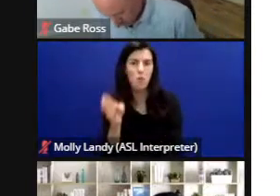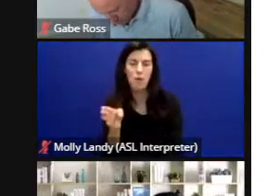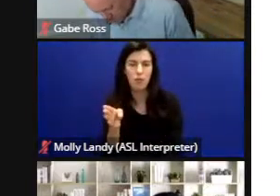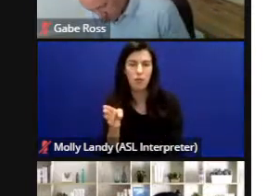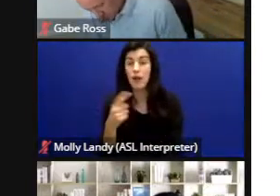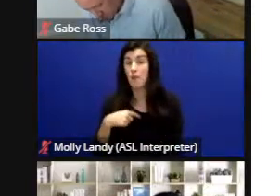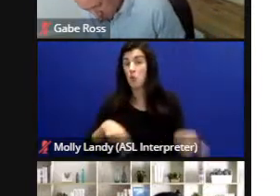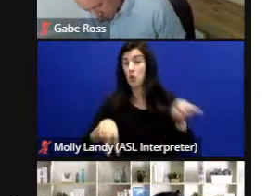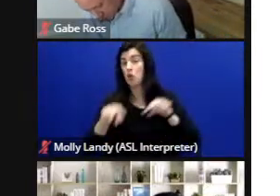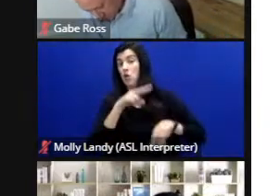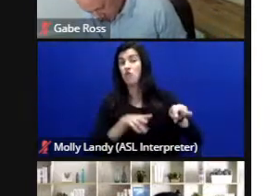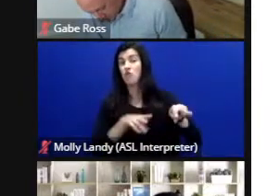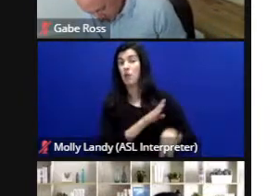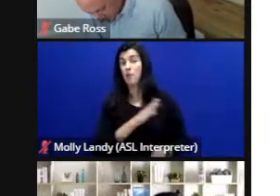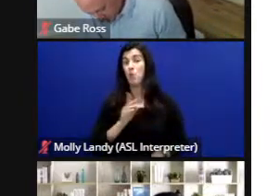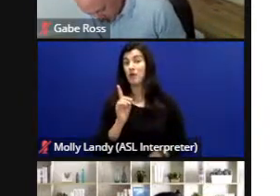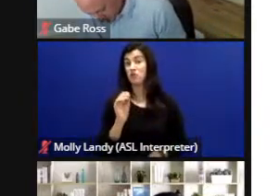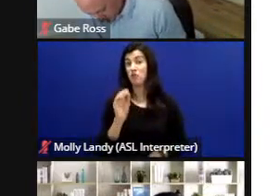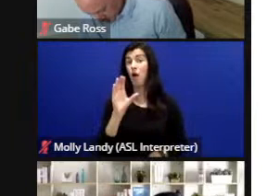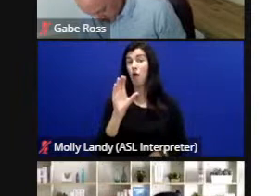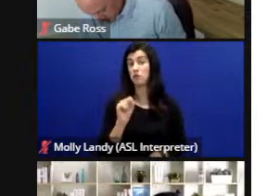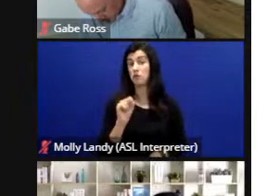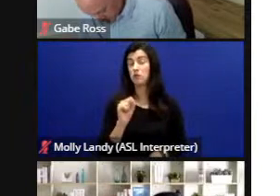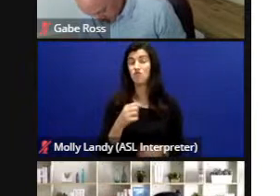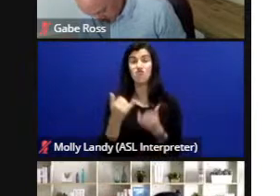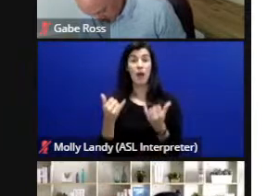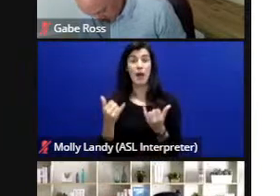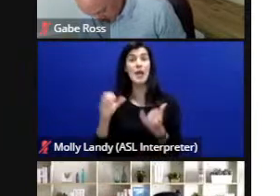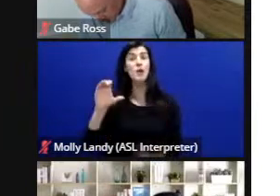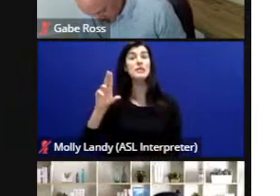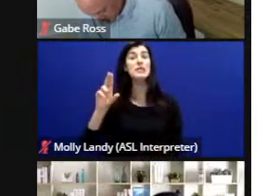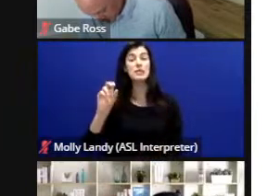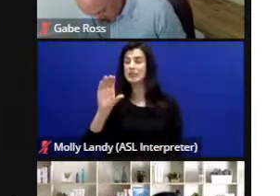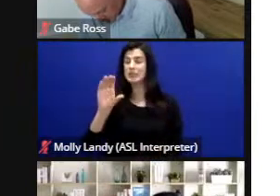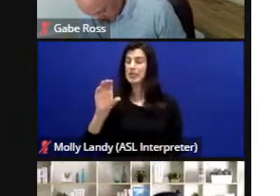Right now, CSUS is in a lawsuit